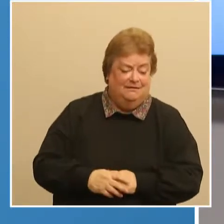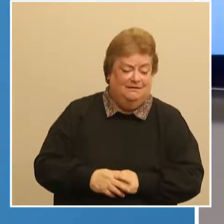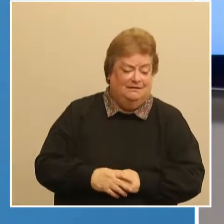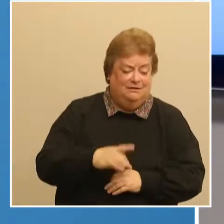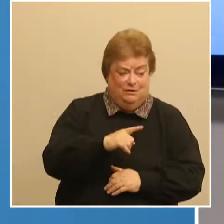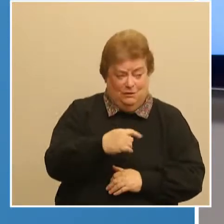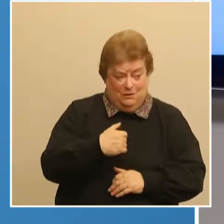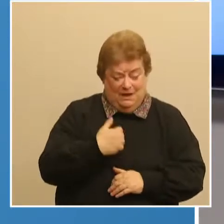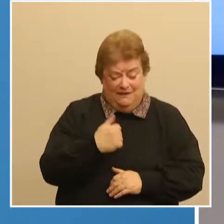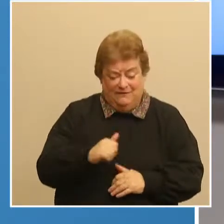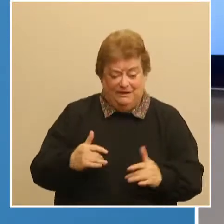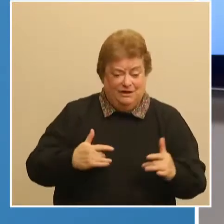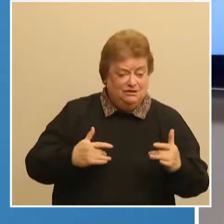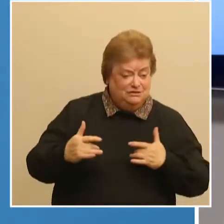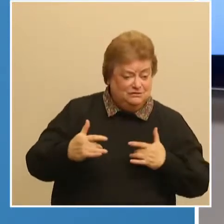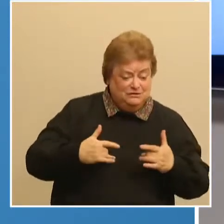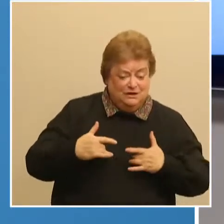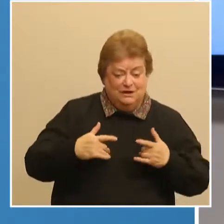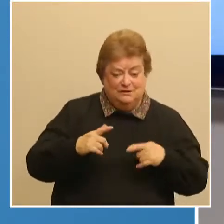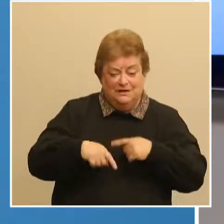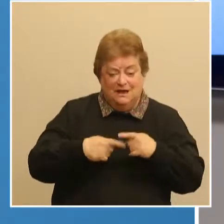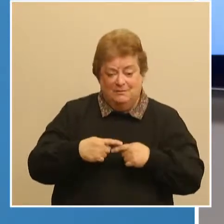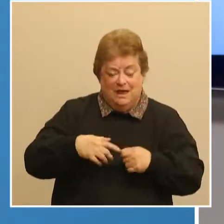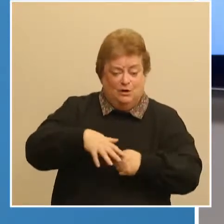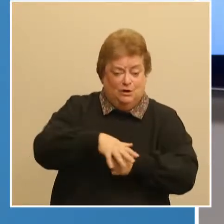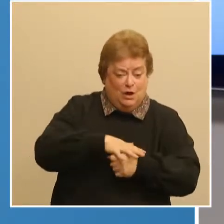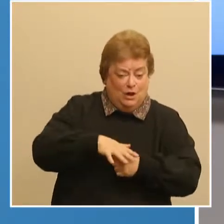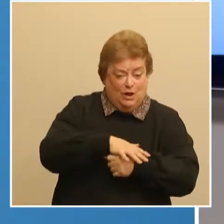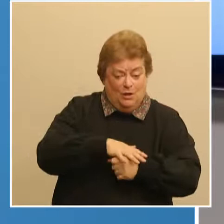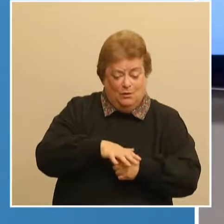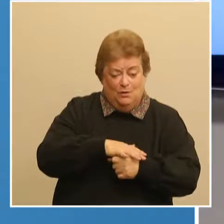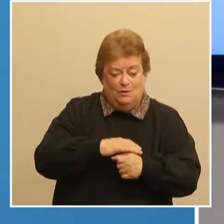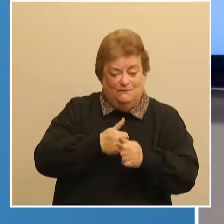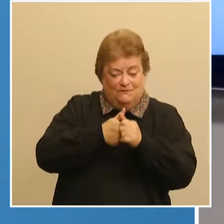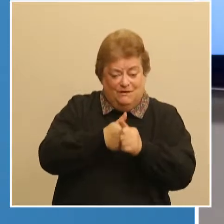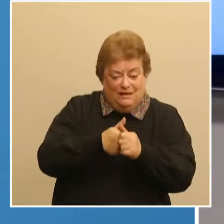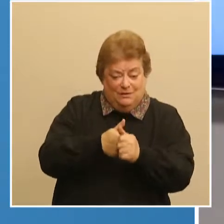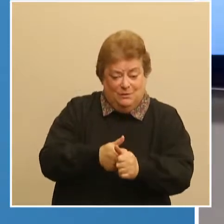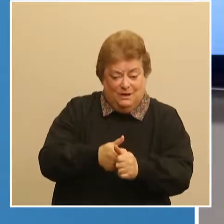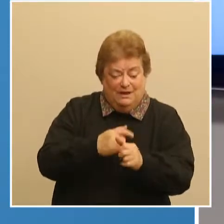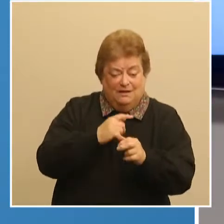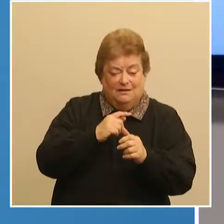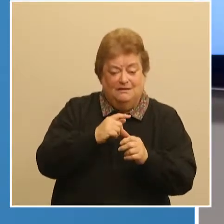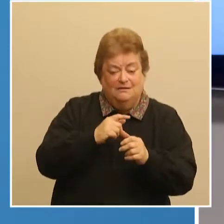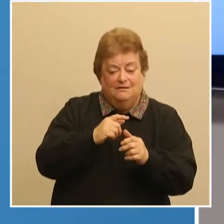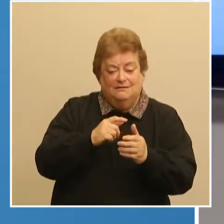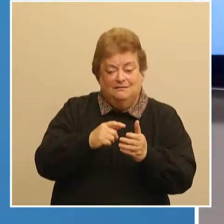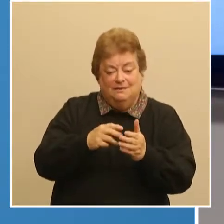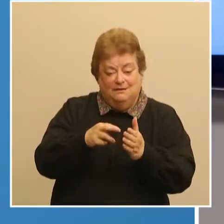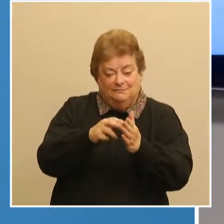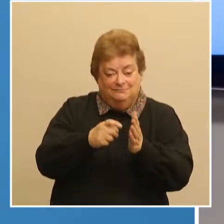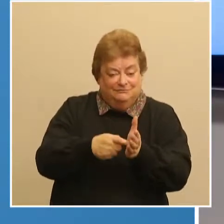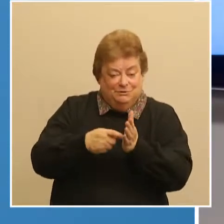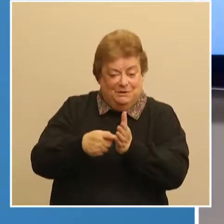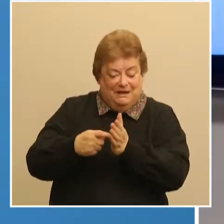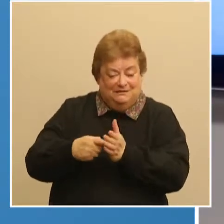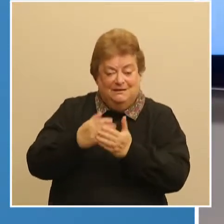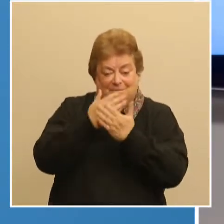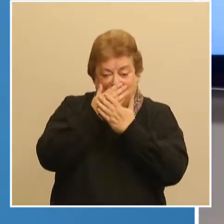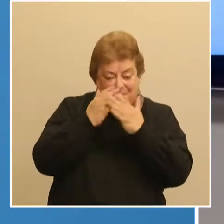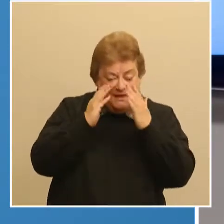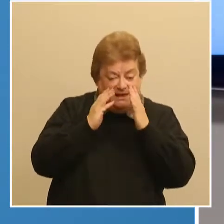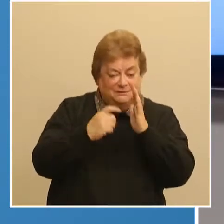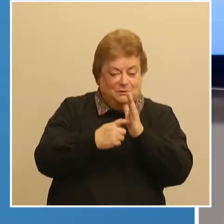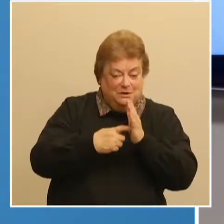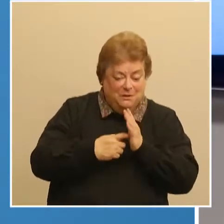concerns about local directed health measure compliance, including the mask mandate, with the people that